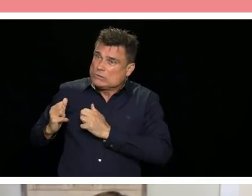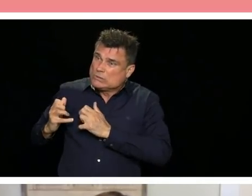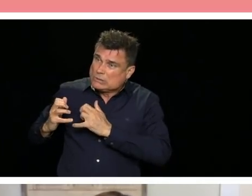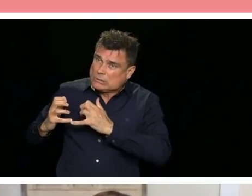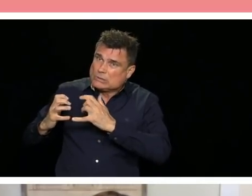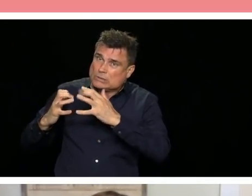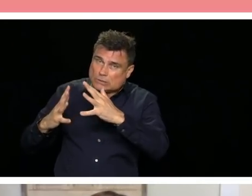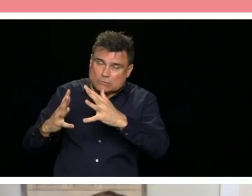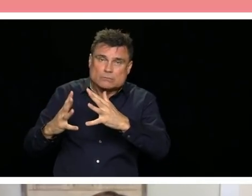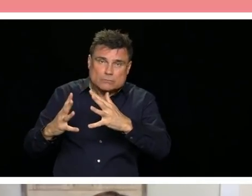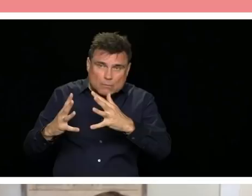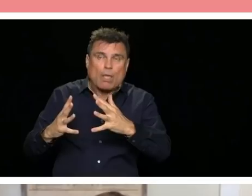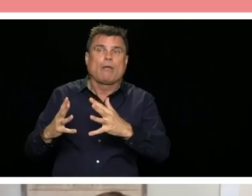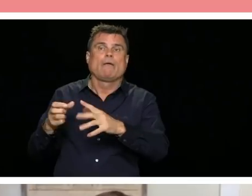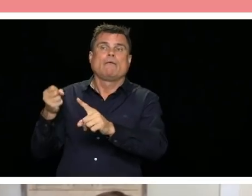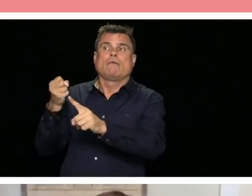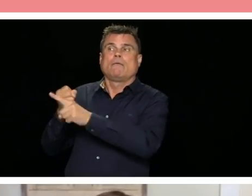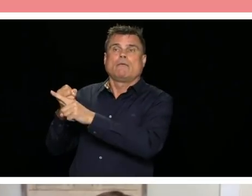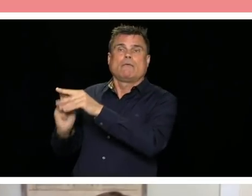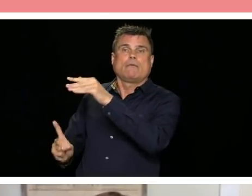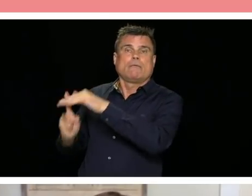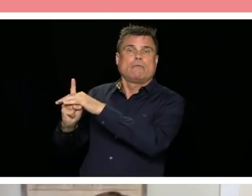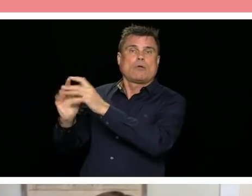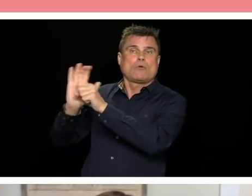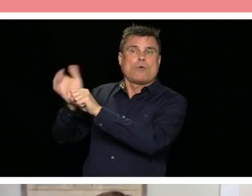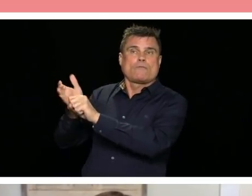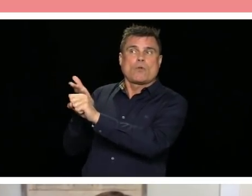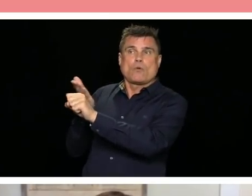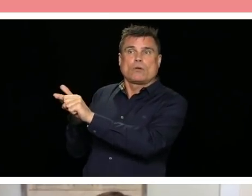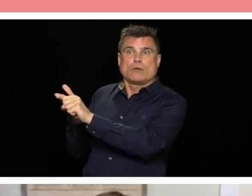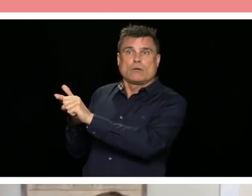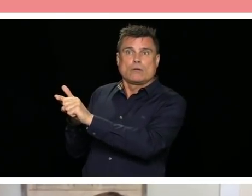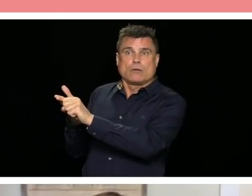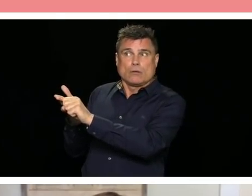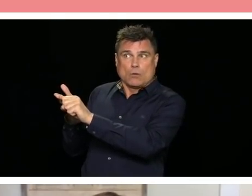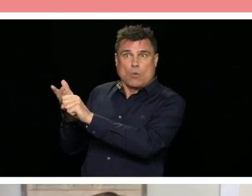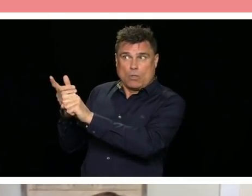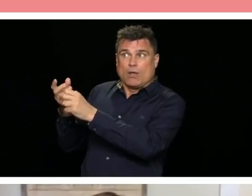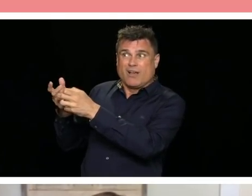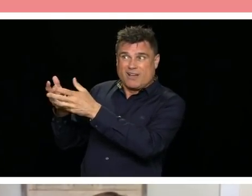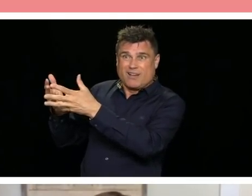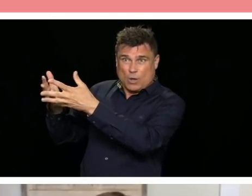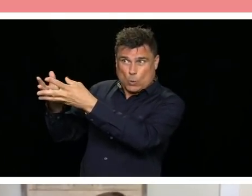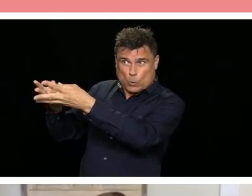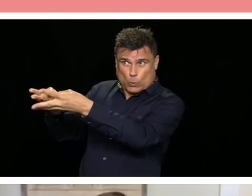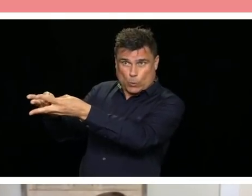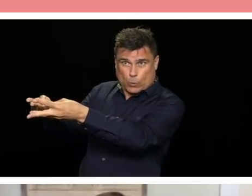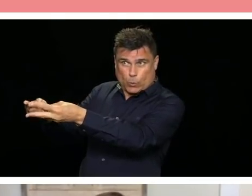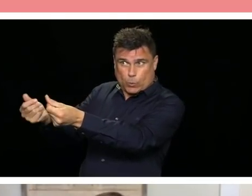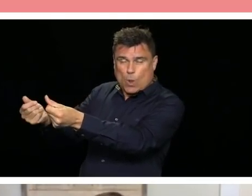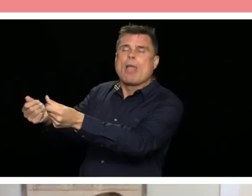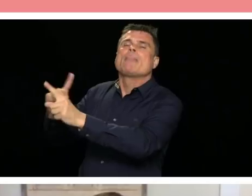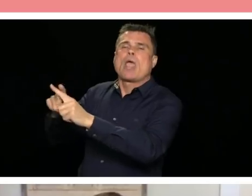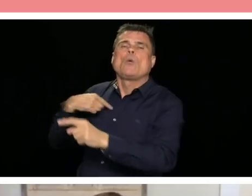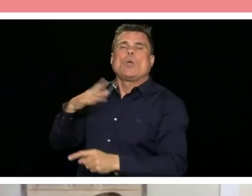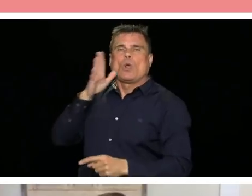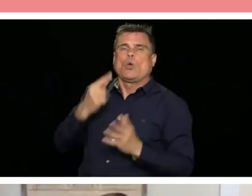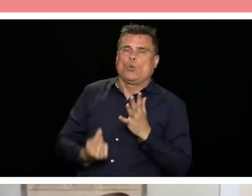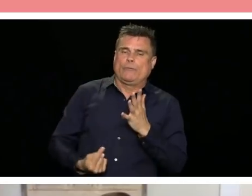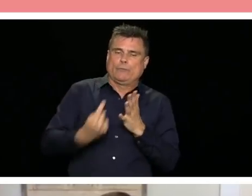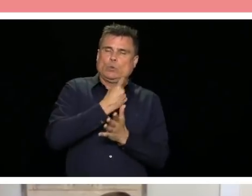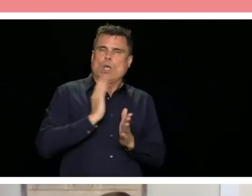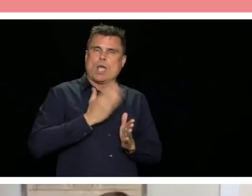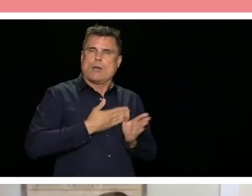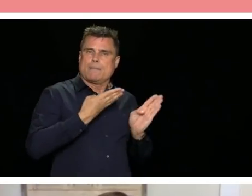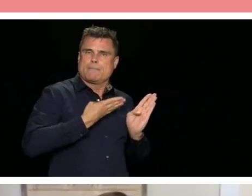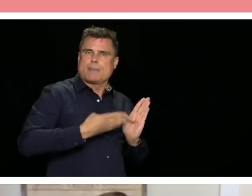4-to-7-year plan. We've done the first 3 years of plan. I think people can definitely look up our Childcare BC plan to look at the measures, but we